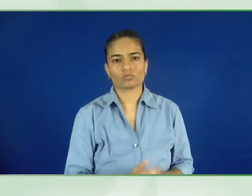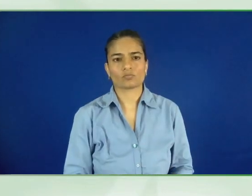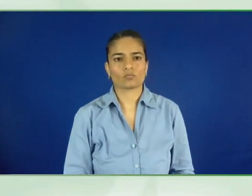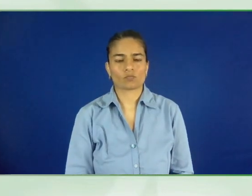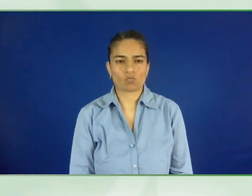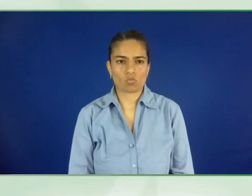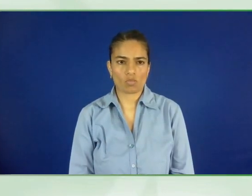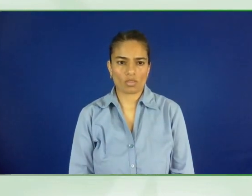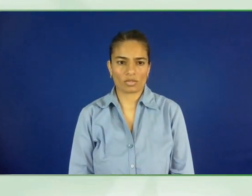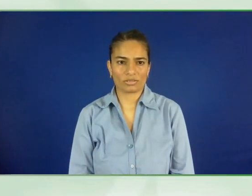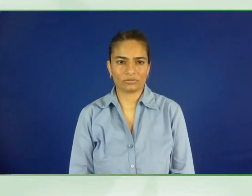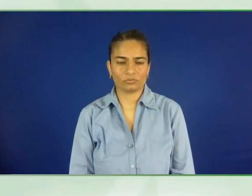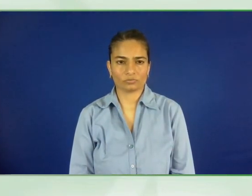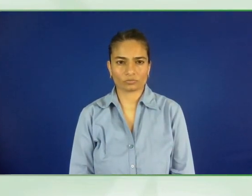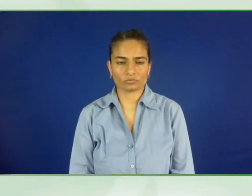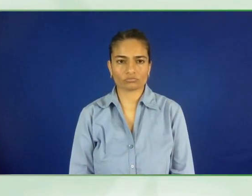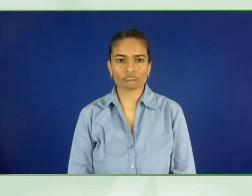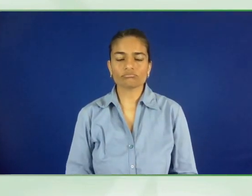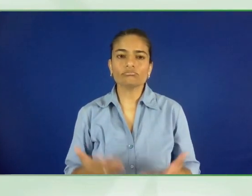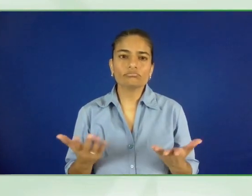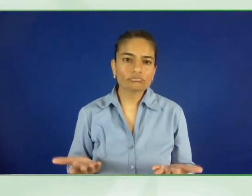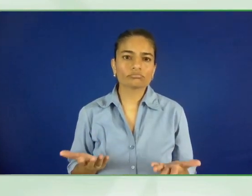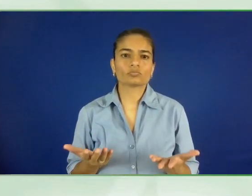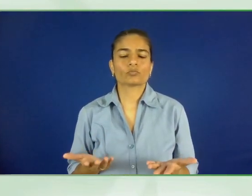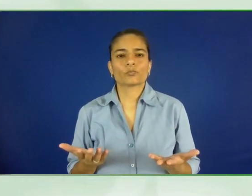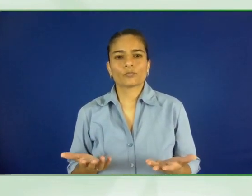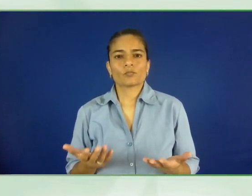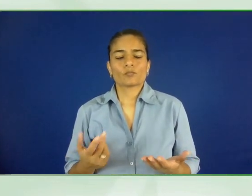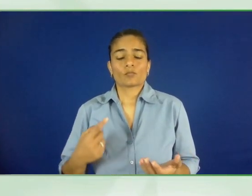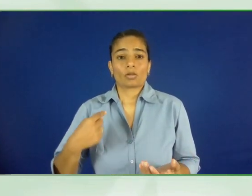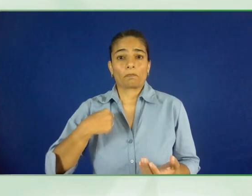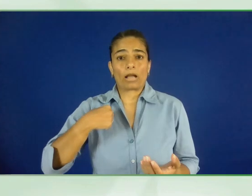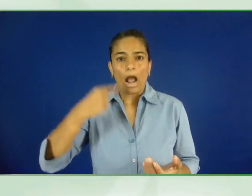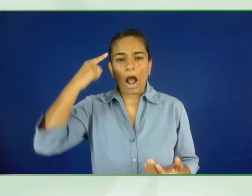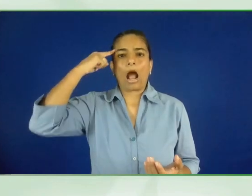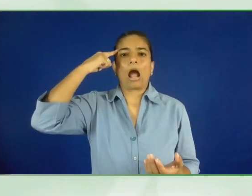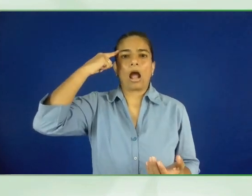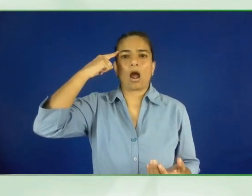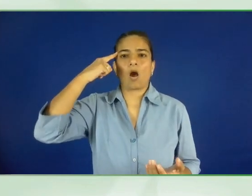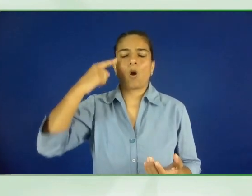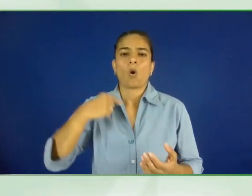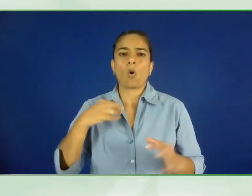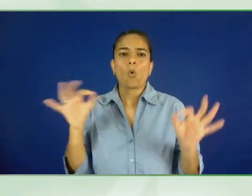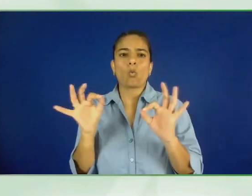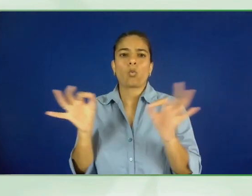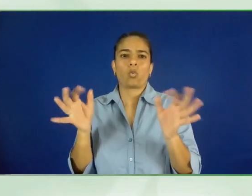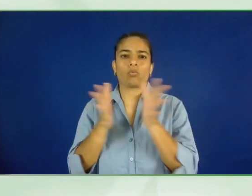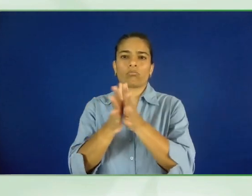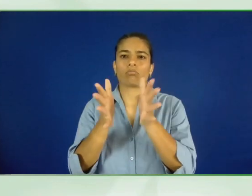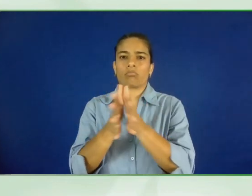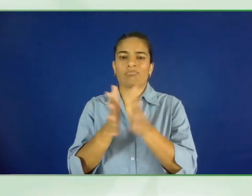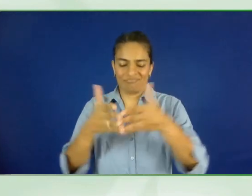so I also realised that I did not give a description of myself, so I will do that now. So I'm a